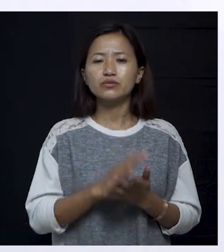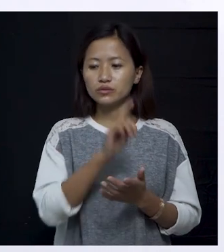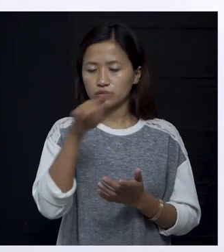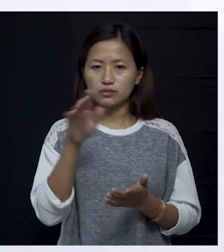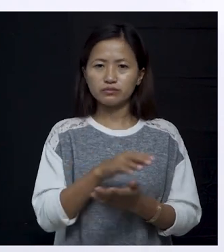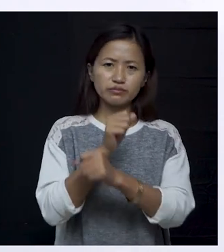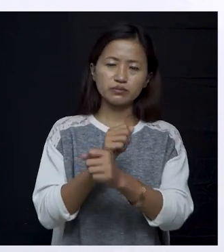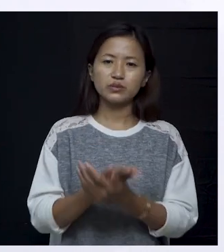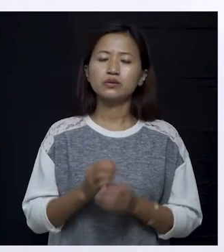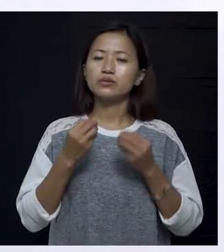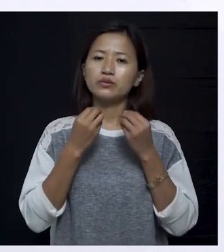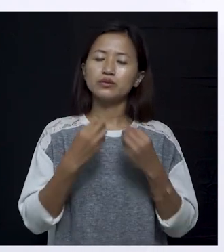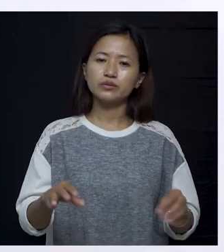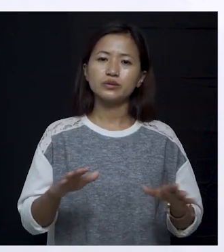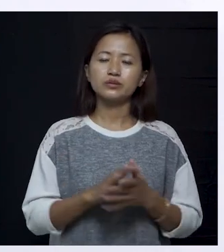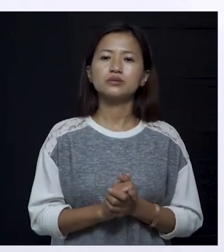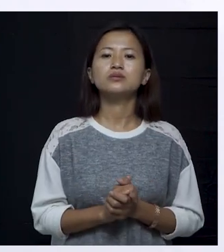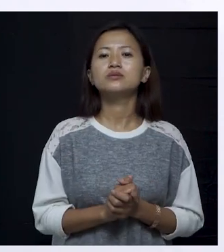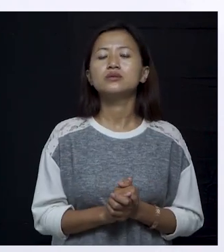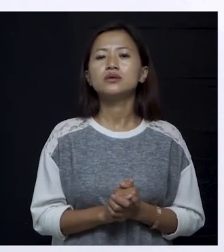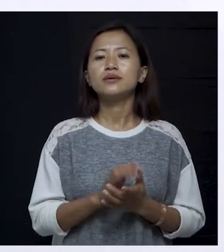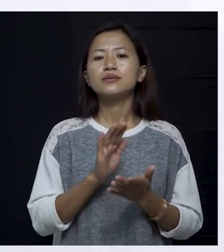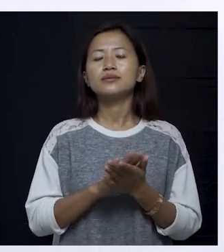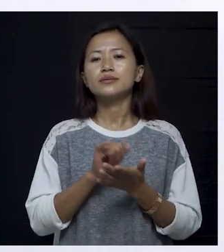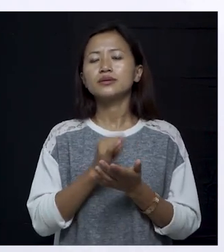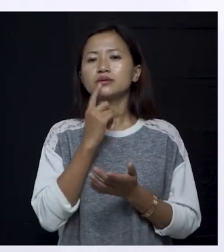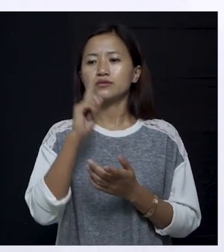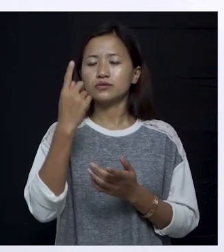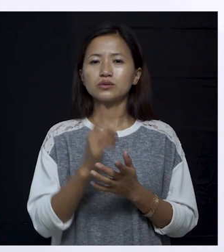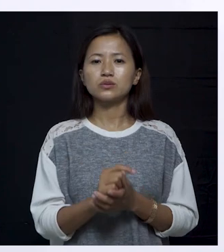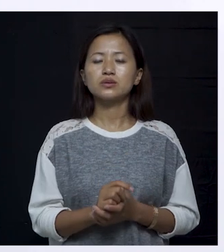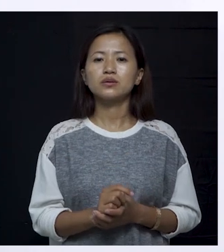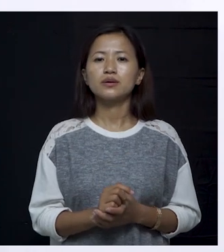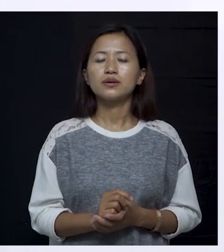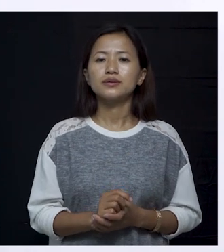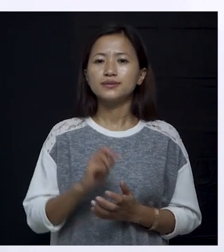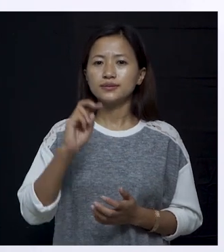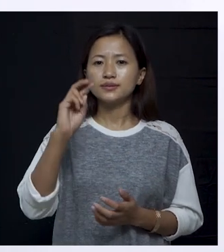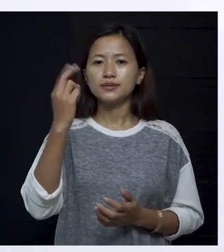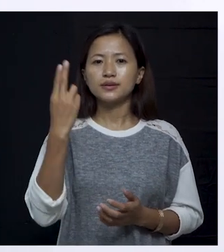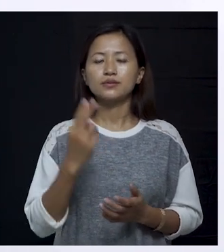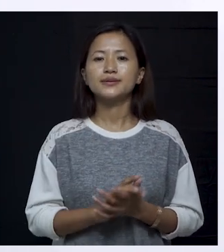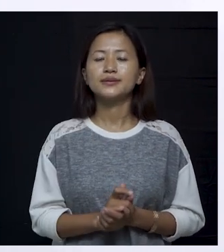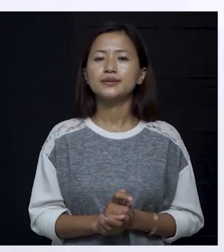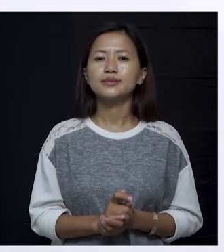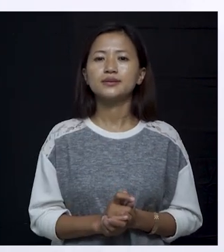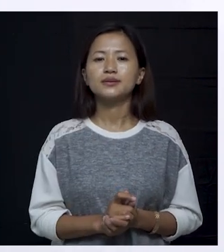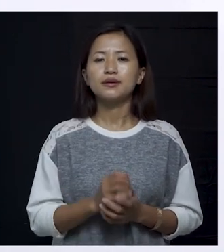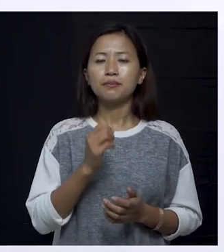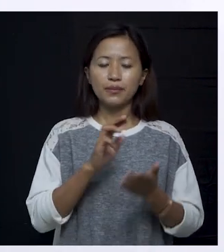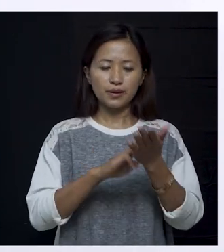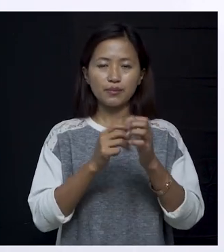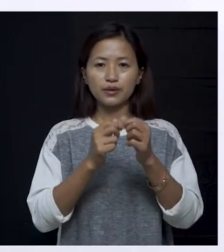arrested, then you will be released, okay? So that is the first one. Then the second one is, we call it as